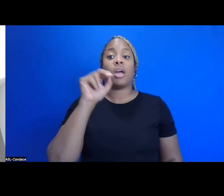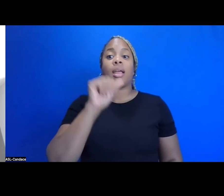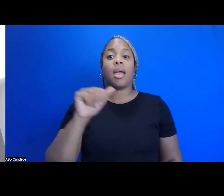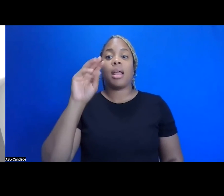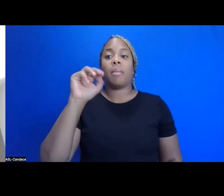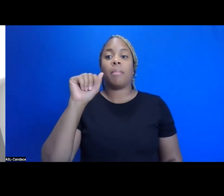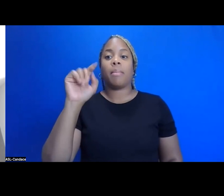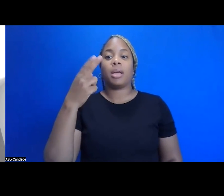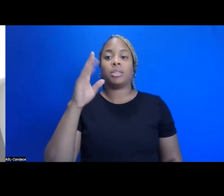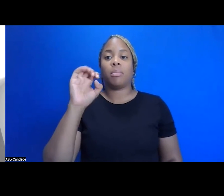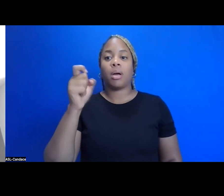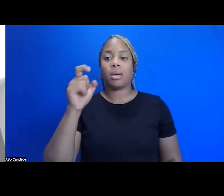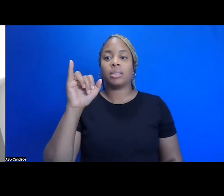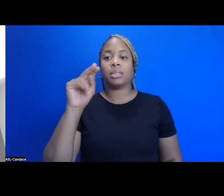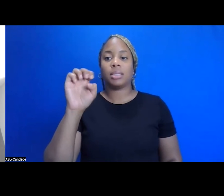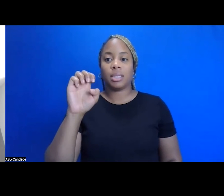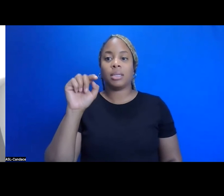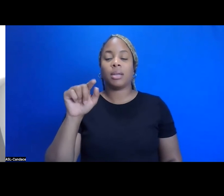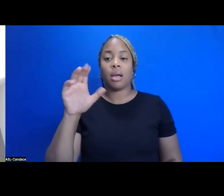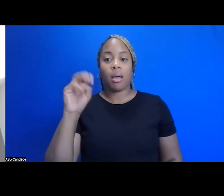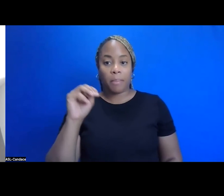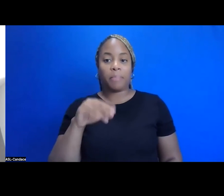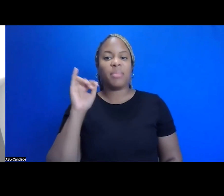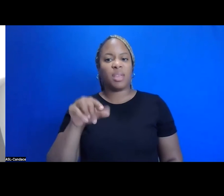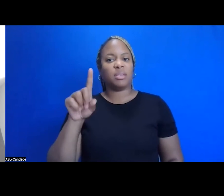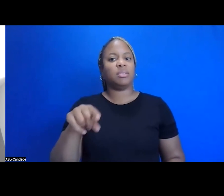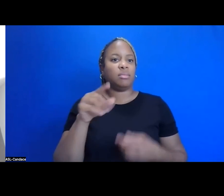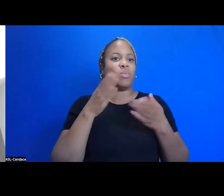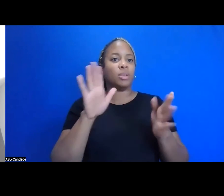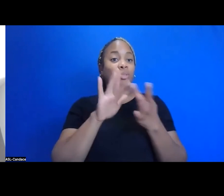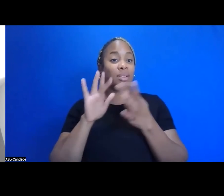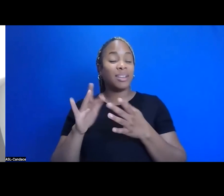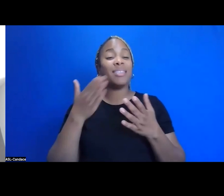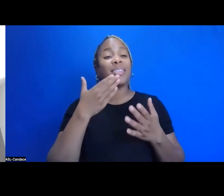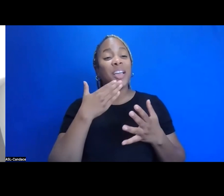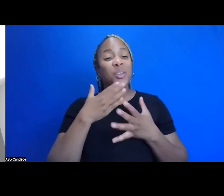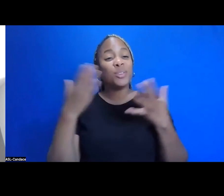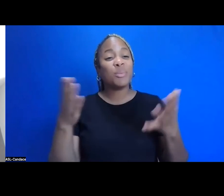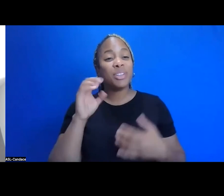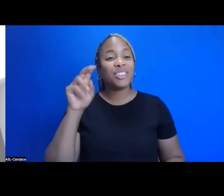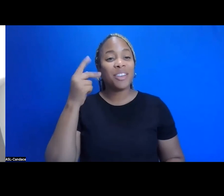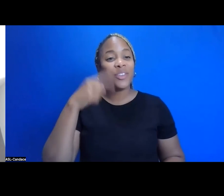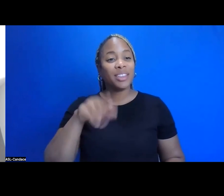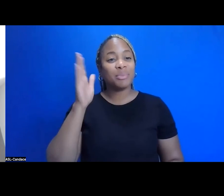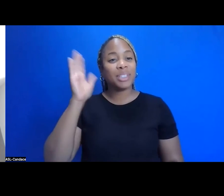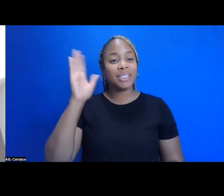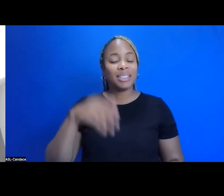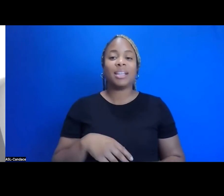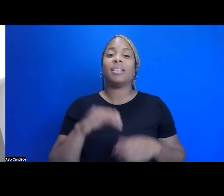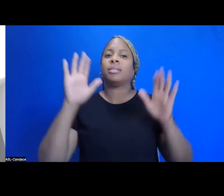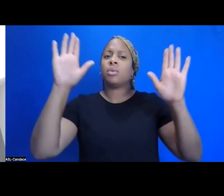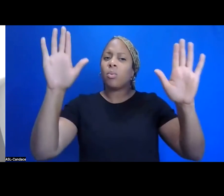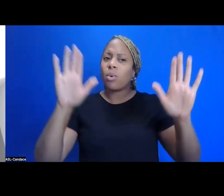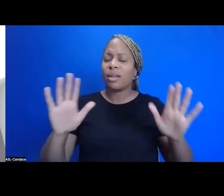matchboxcineclub.com/subtitling are the ways to get in touch. Once again, Sean, thank you so much for this presentation. This is a wonderful